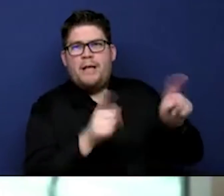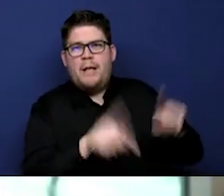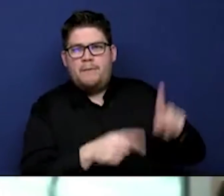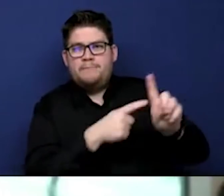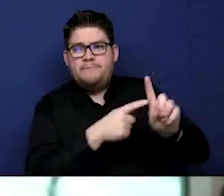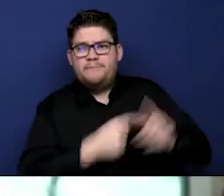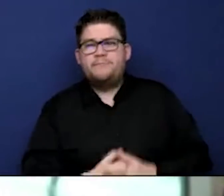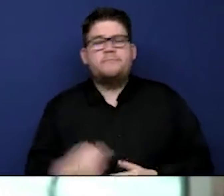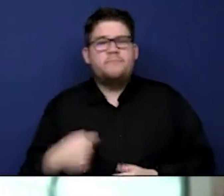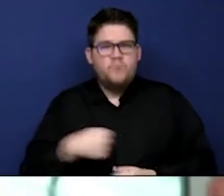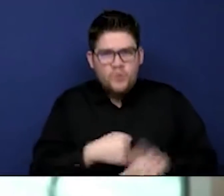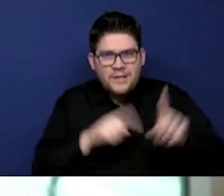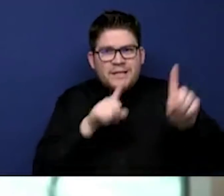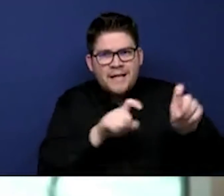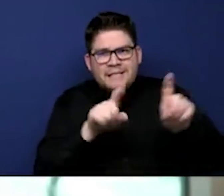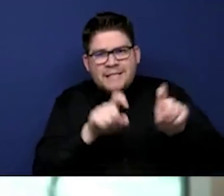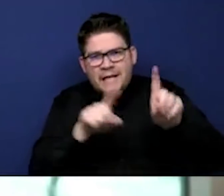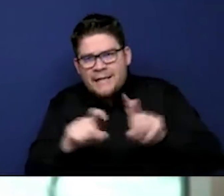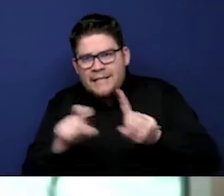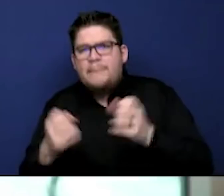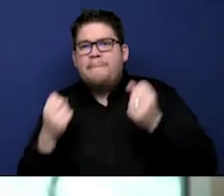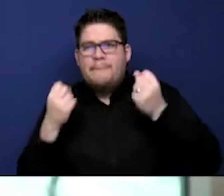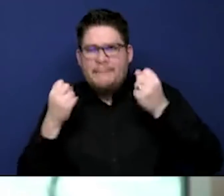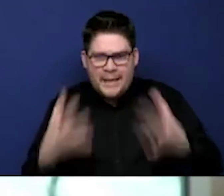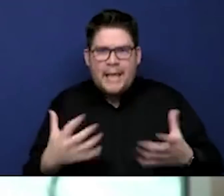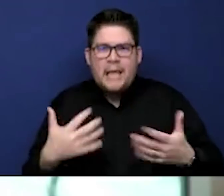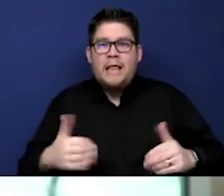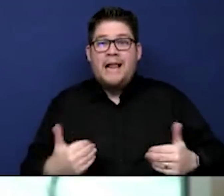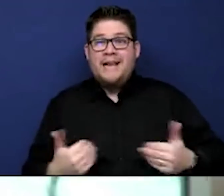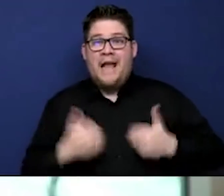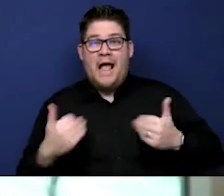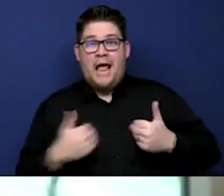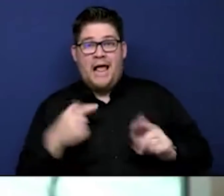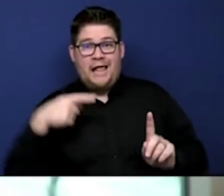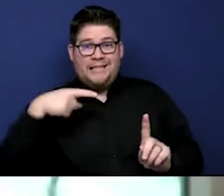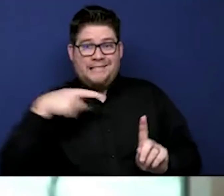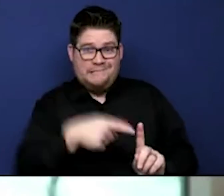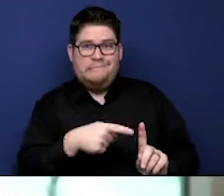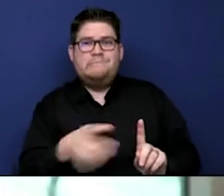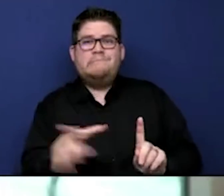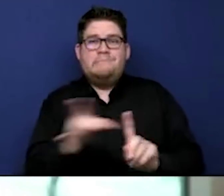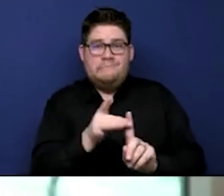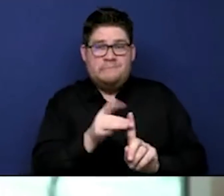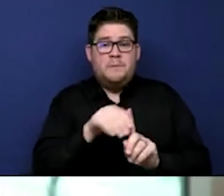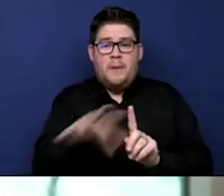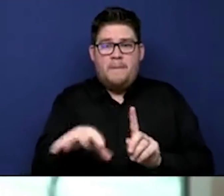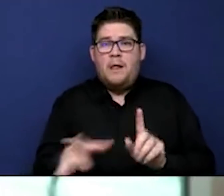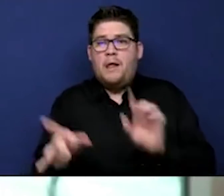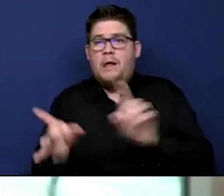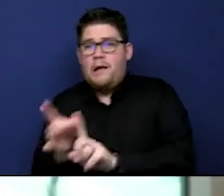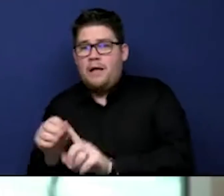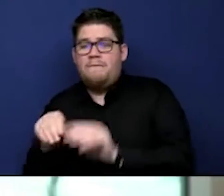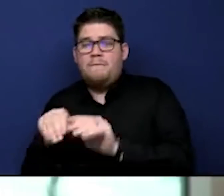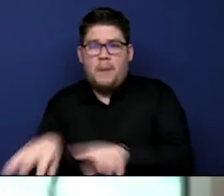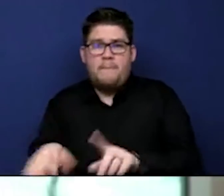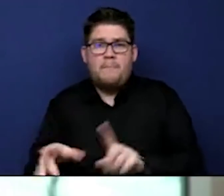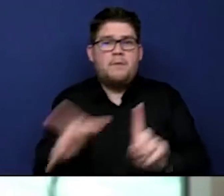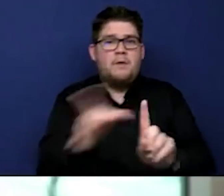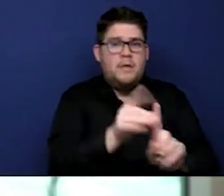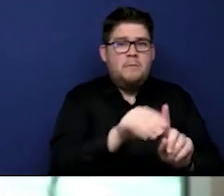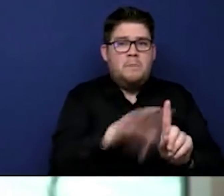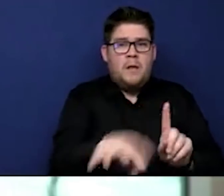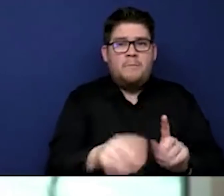there was a lot of transmission happening in young people and people who were visitors to Whistler as well. And it is likely,